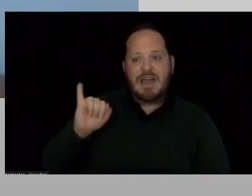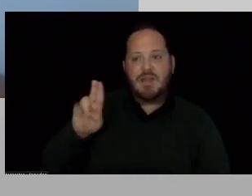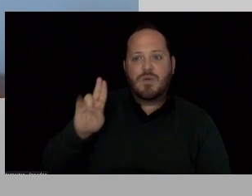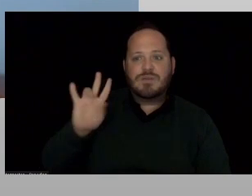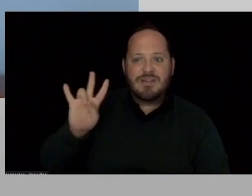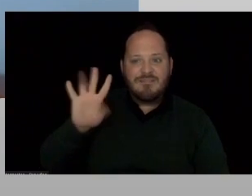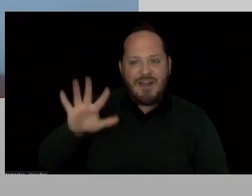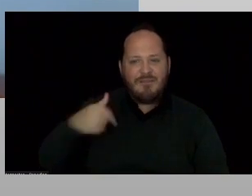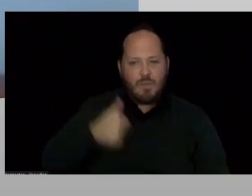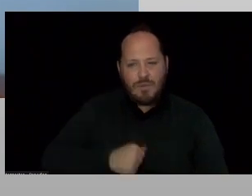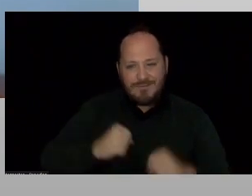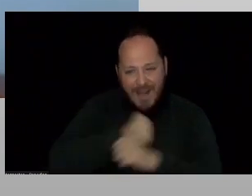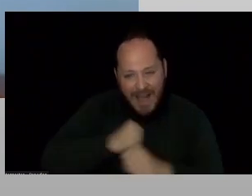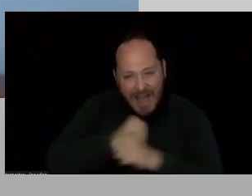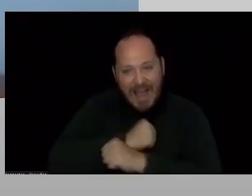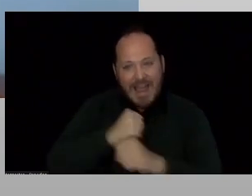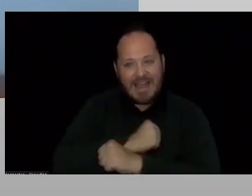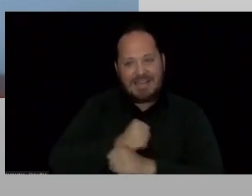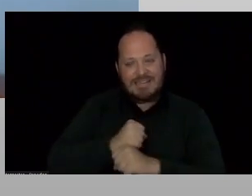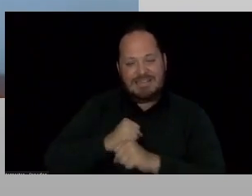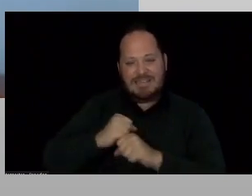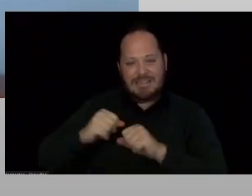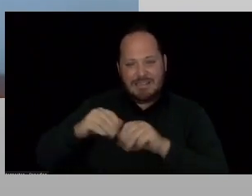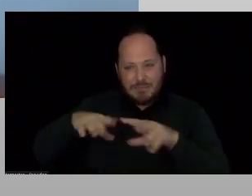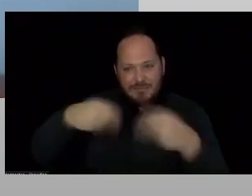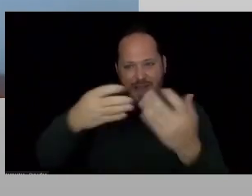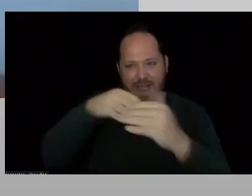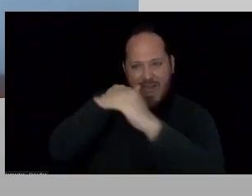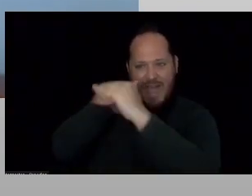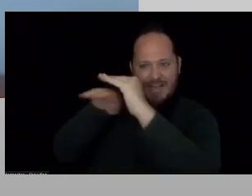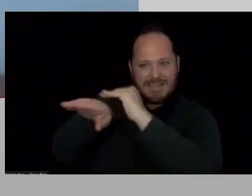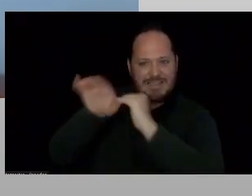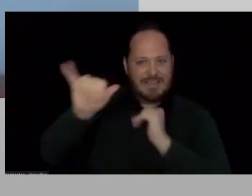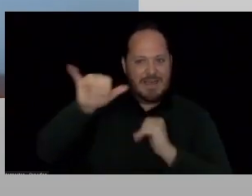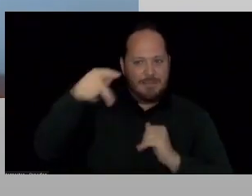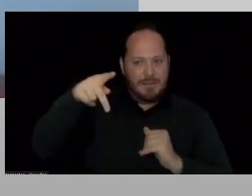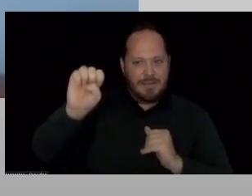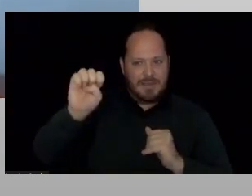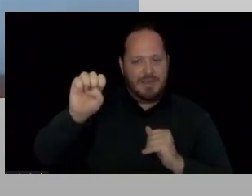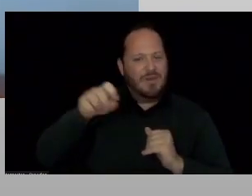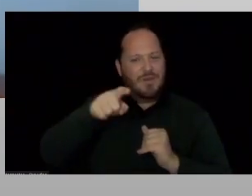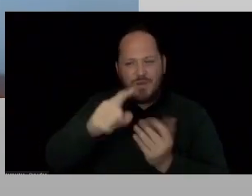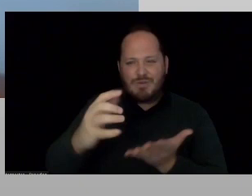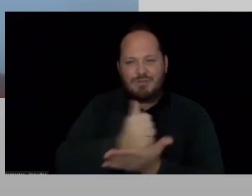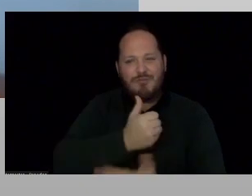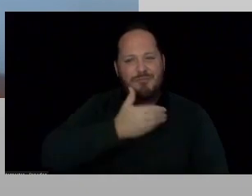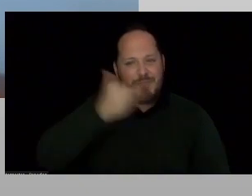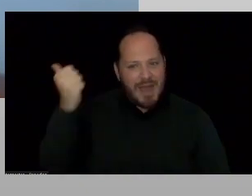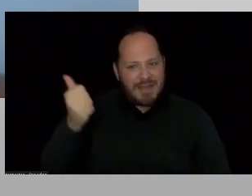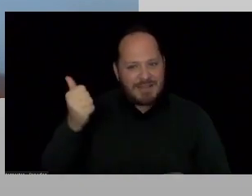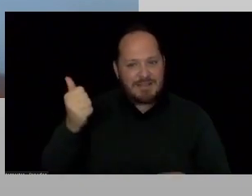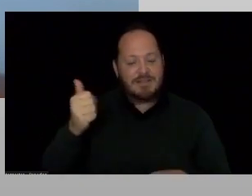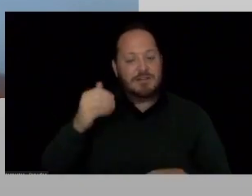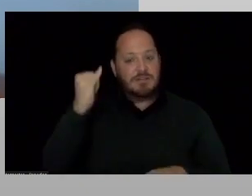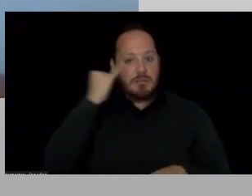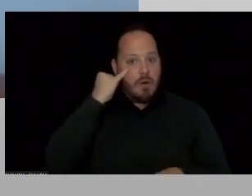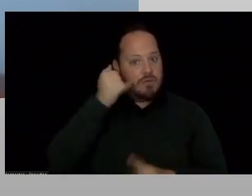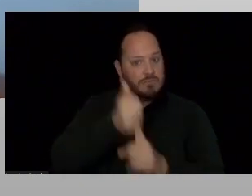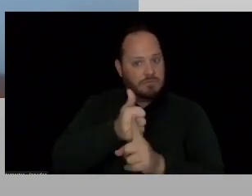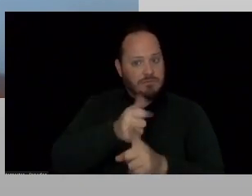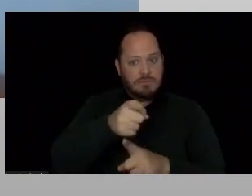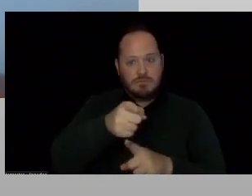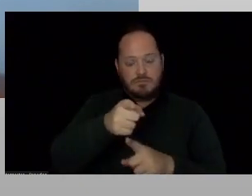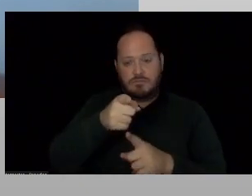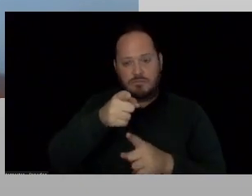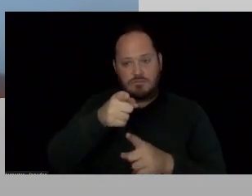access. You deserve the best, and we want you to know that if your client is ill, the recommendation is that you and your client both